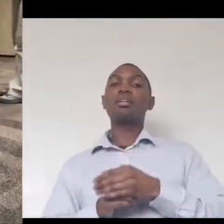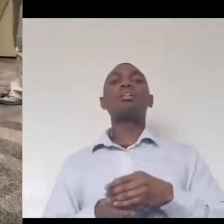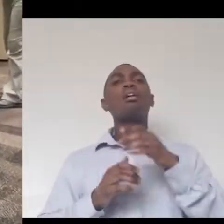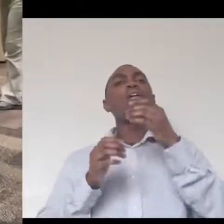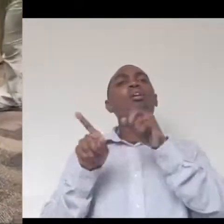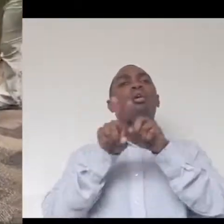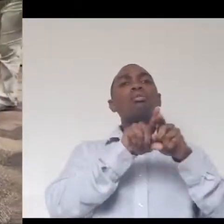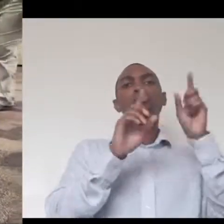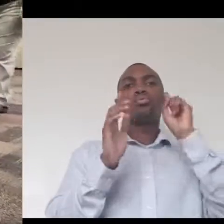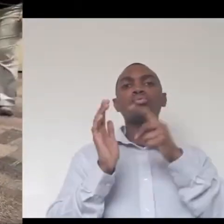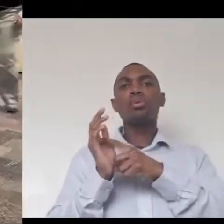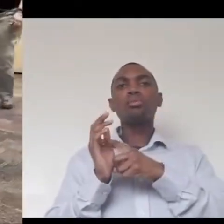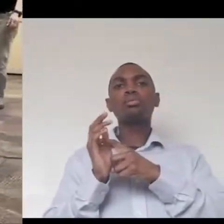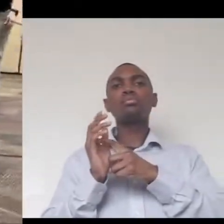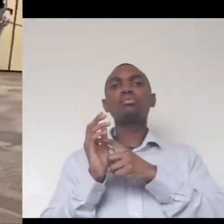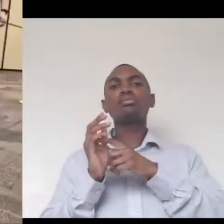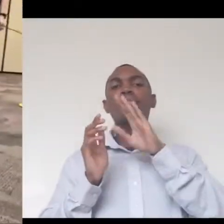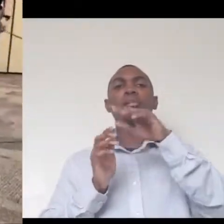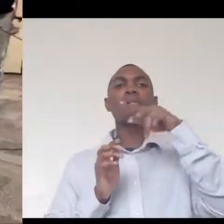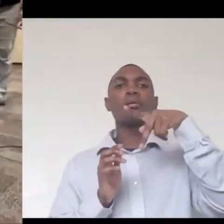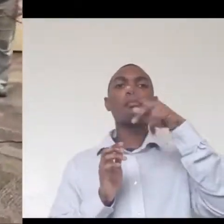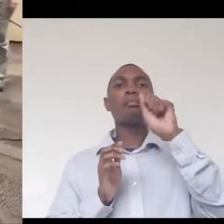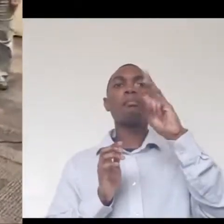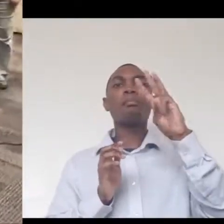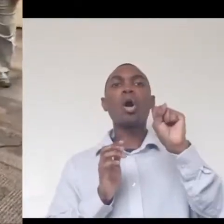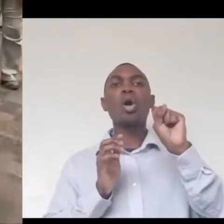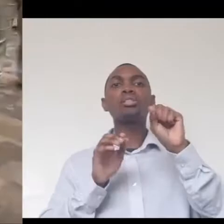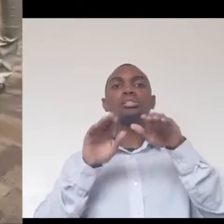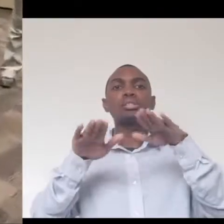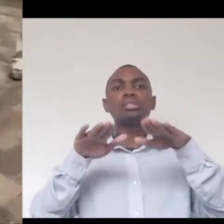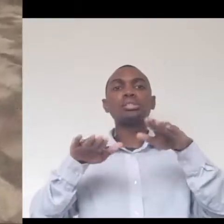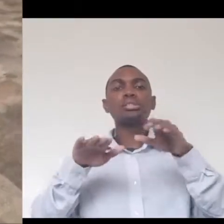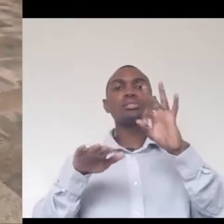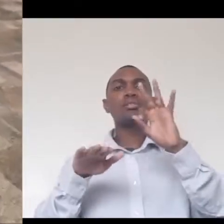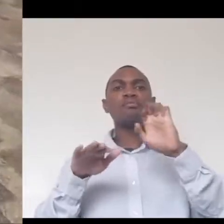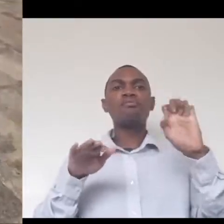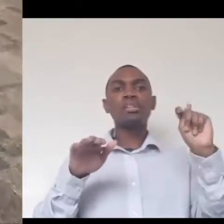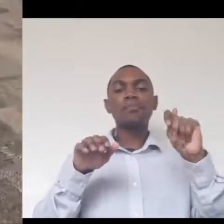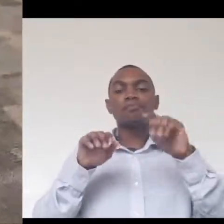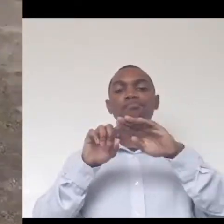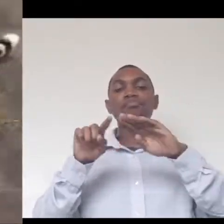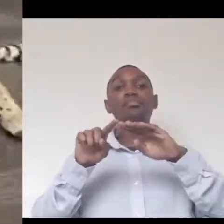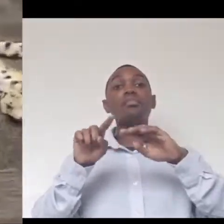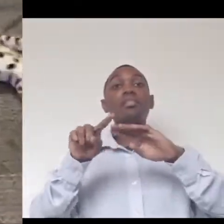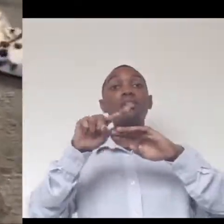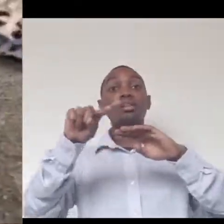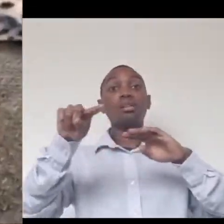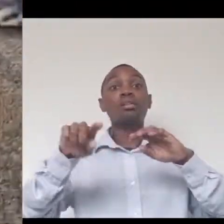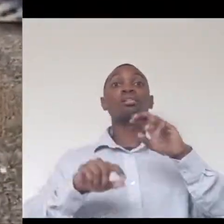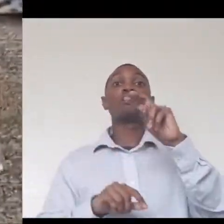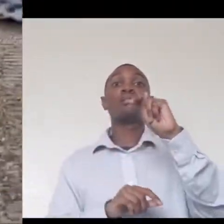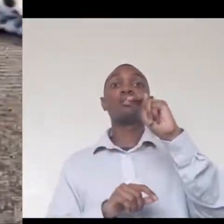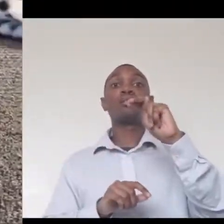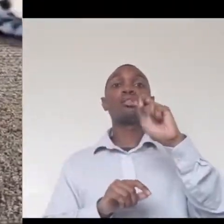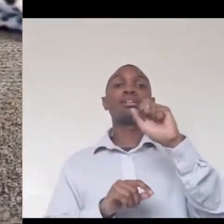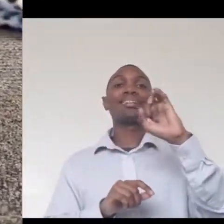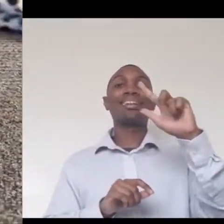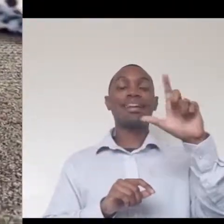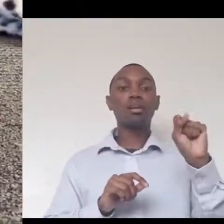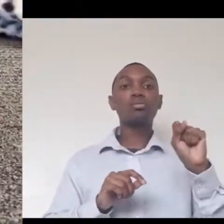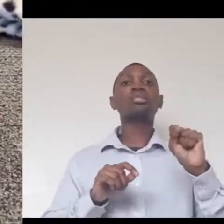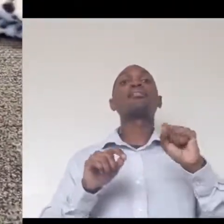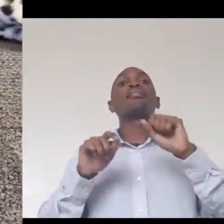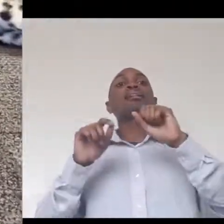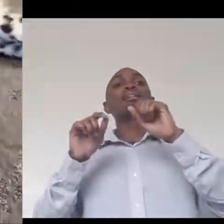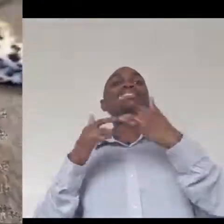right now, she's laying there on the ground, her nails are out. So most cats have what we call retractable claws, right?